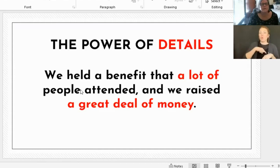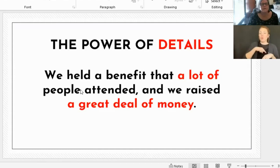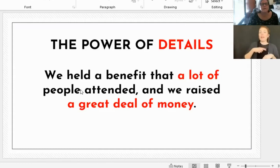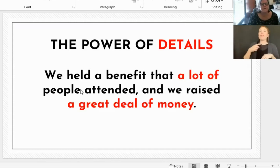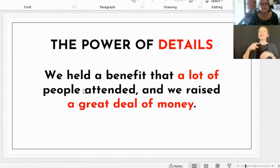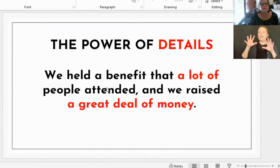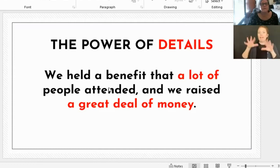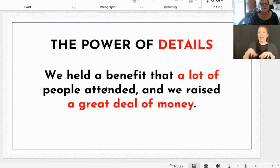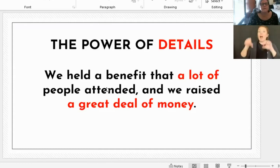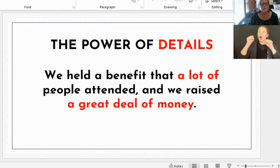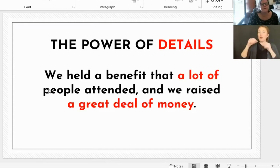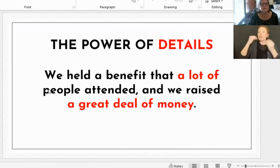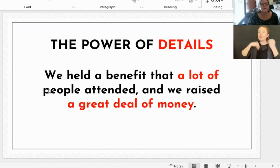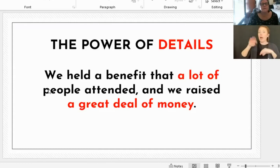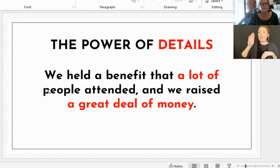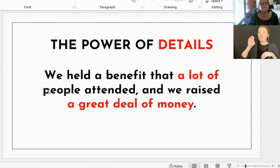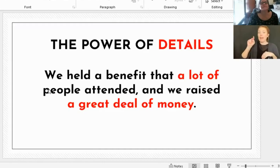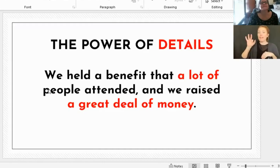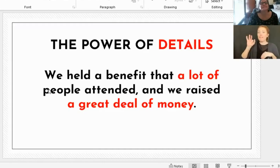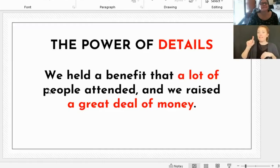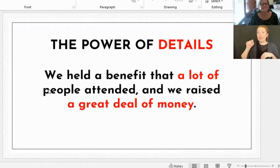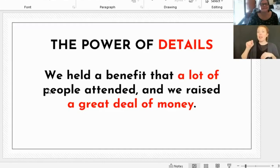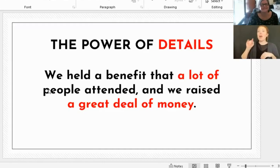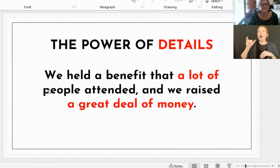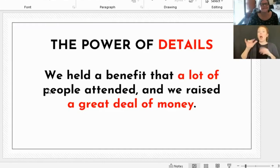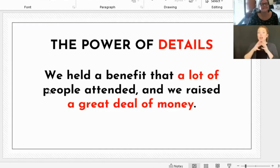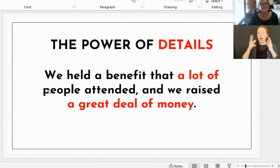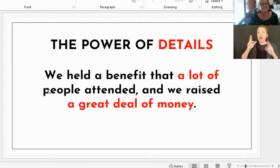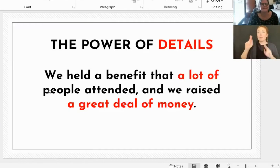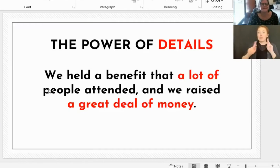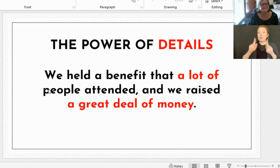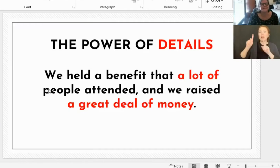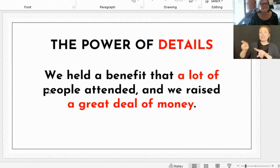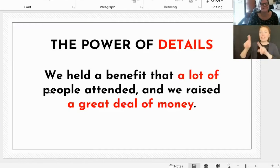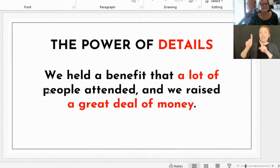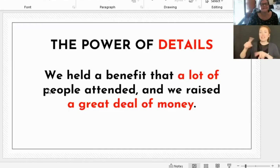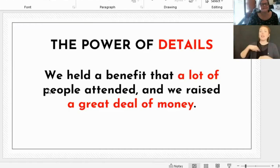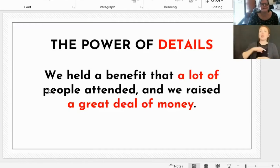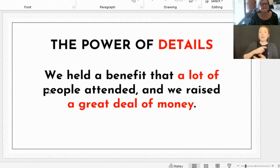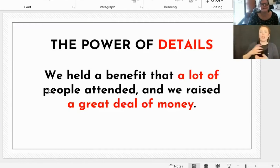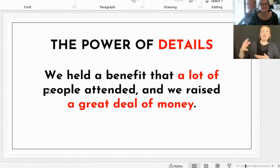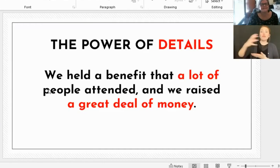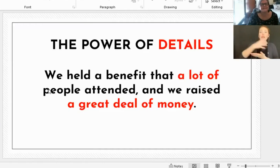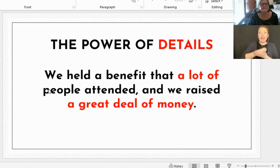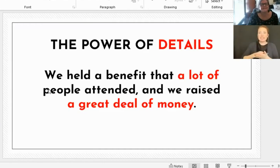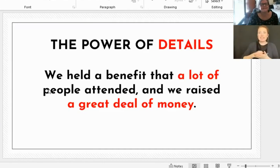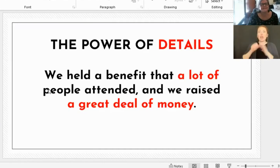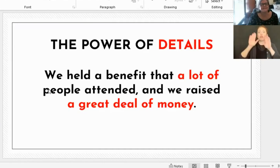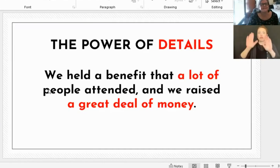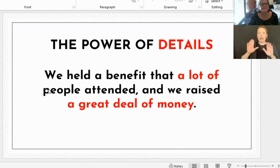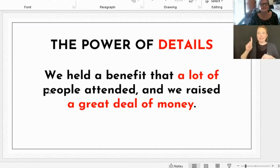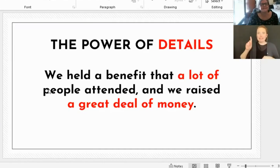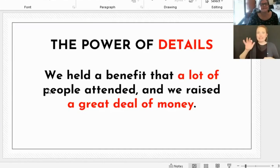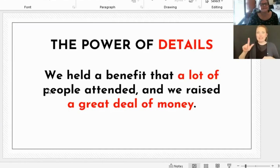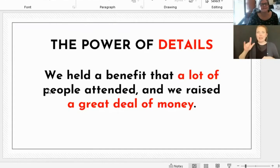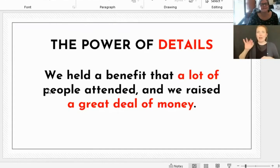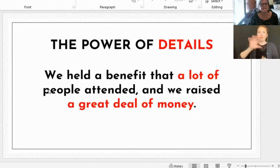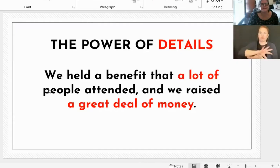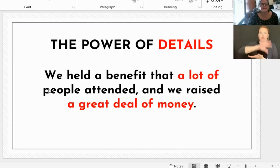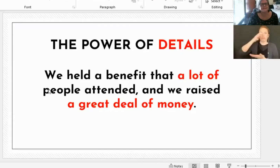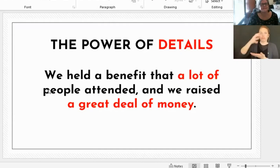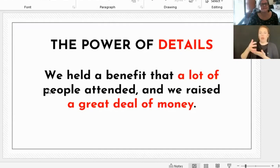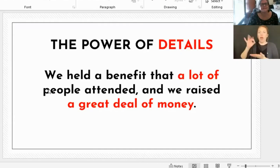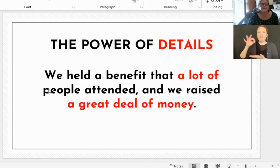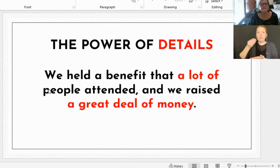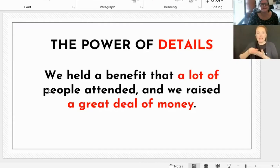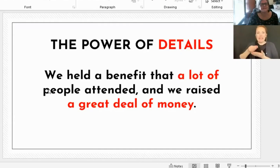people attended, and we raised a great deal of money. Okay, many times we talk and we write in very